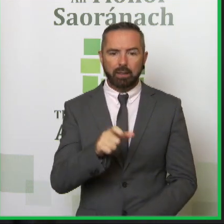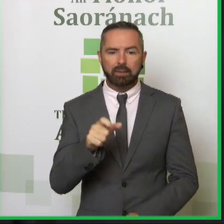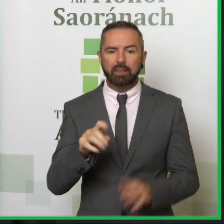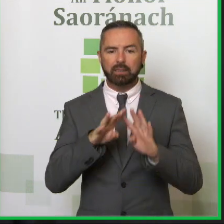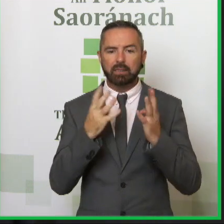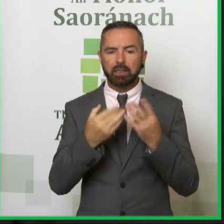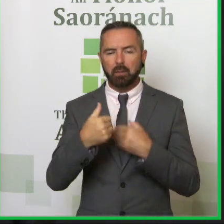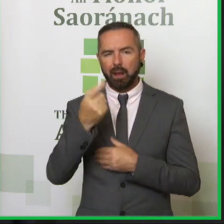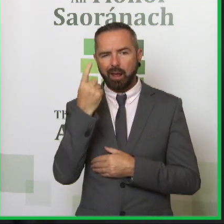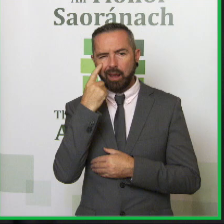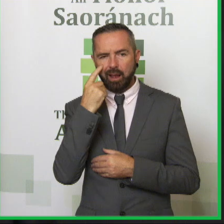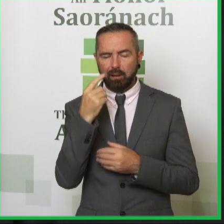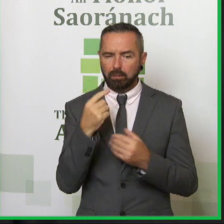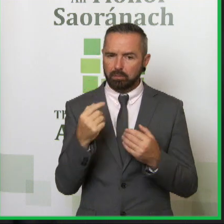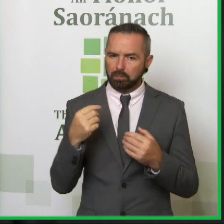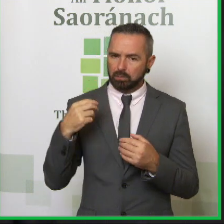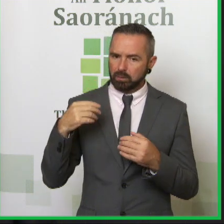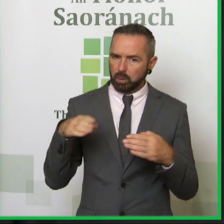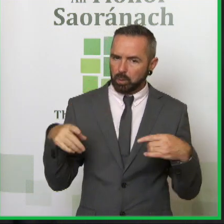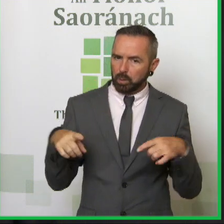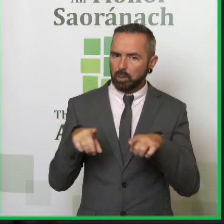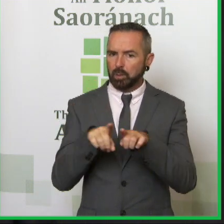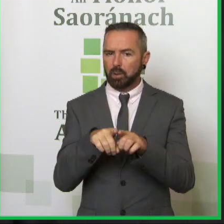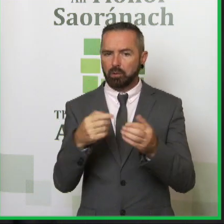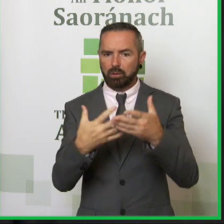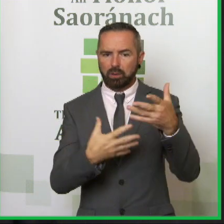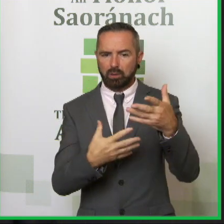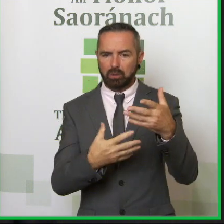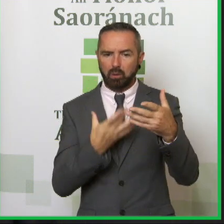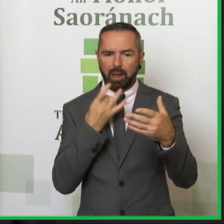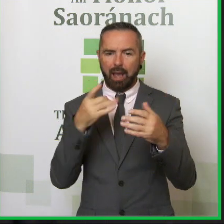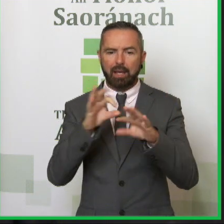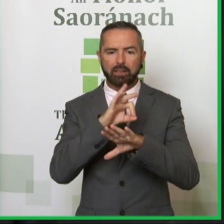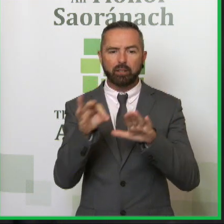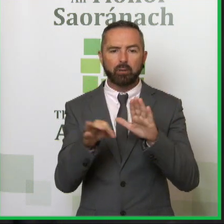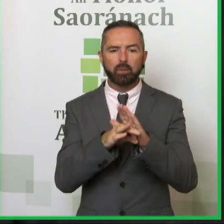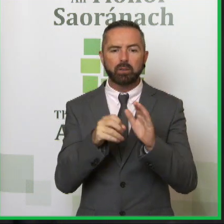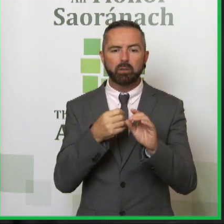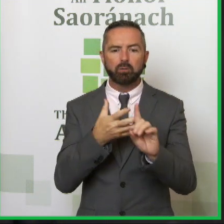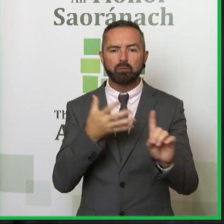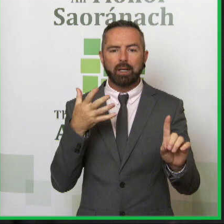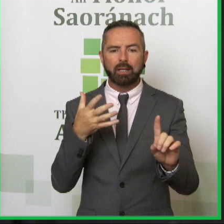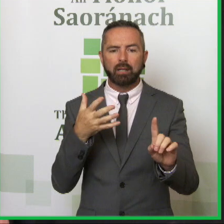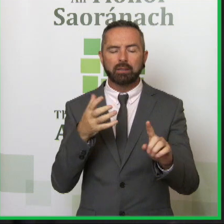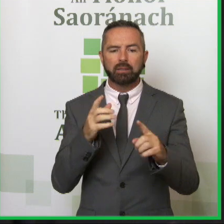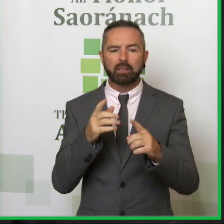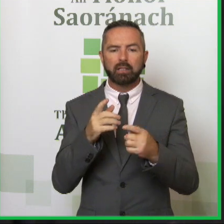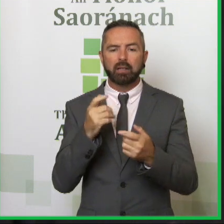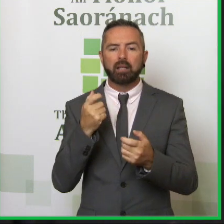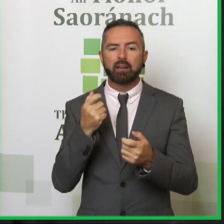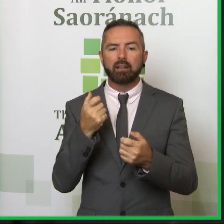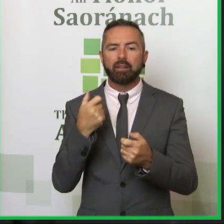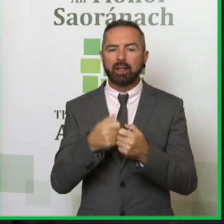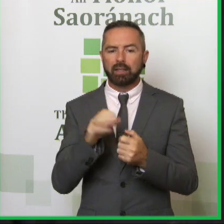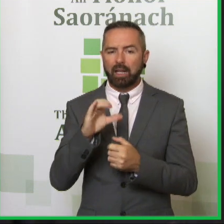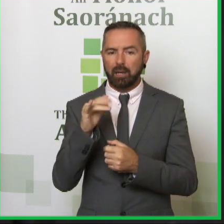cannabis decriminalisation status yesterday and calls on the government to recognise and treat cannabis, to recognise the fact that cannabis